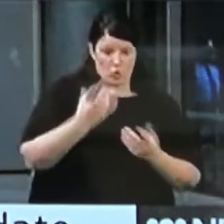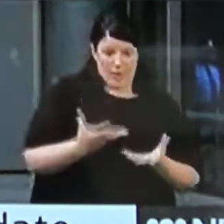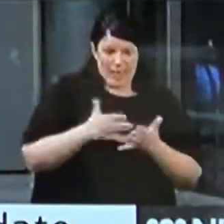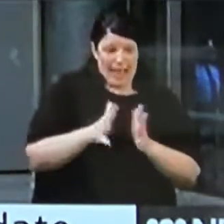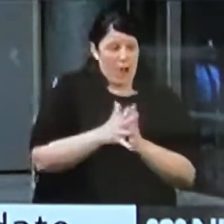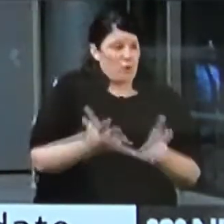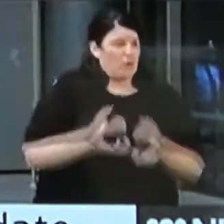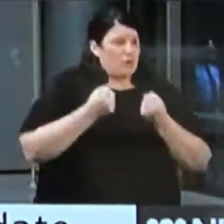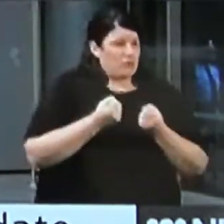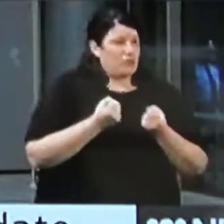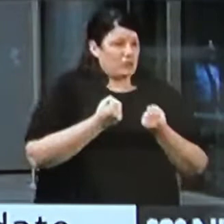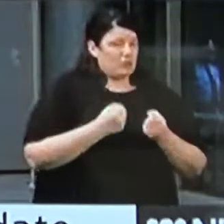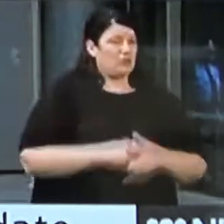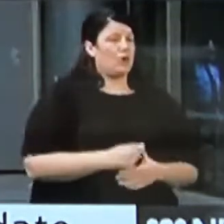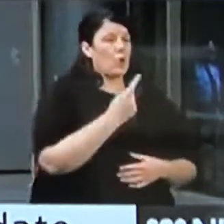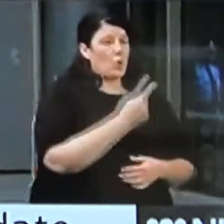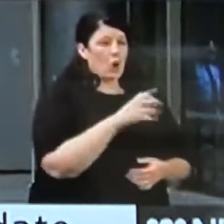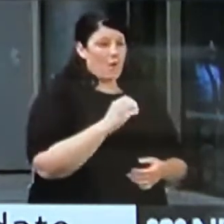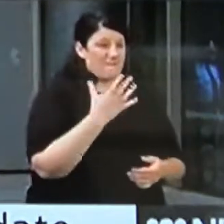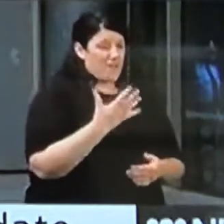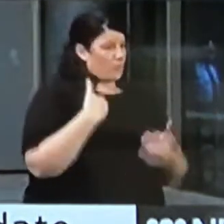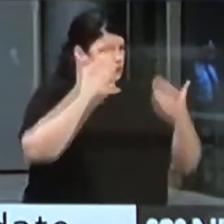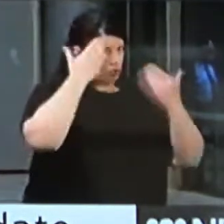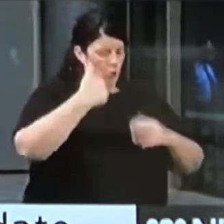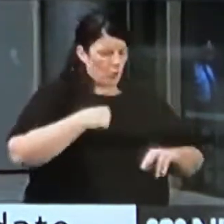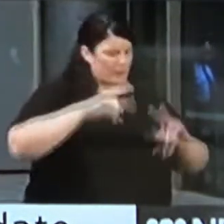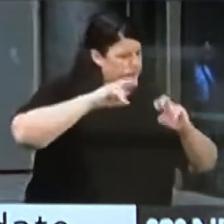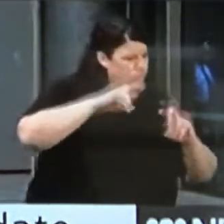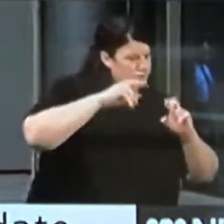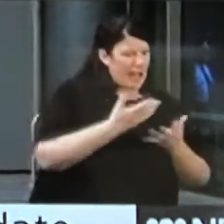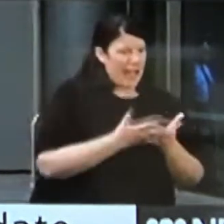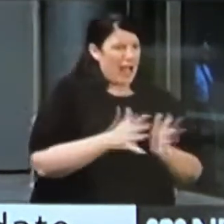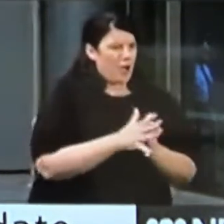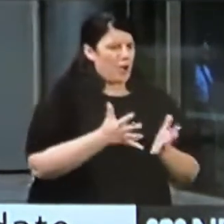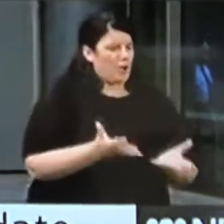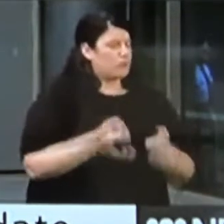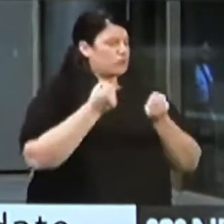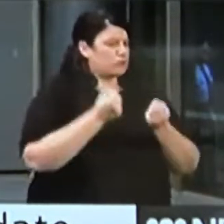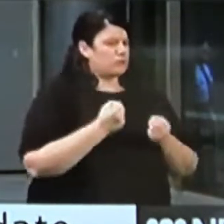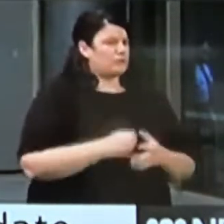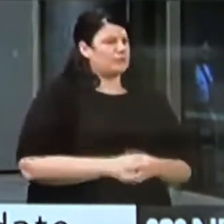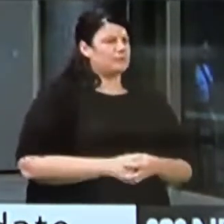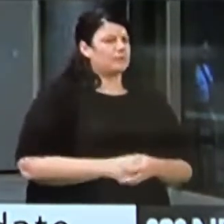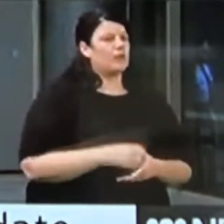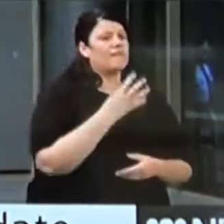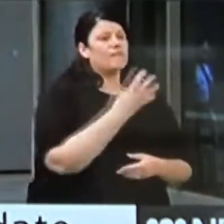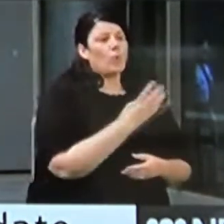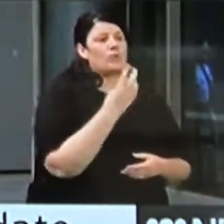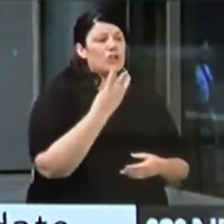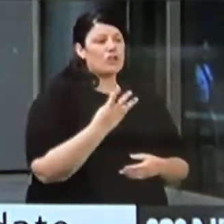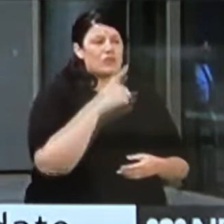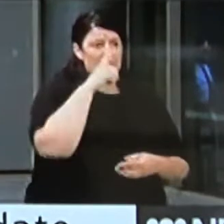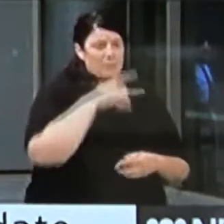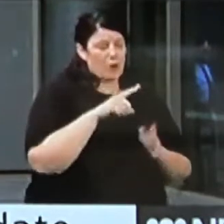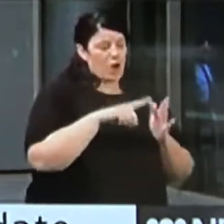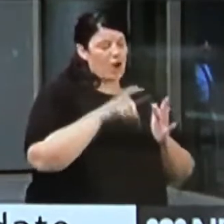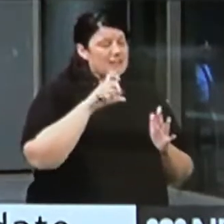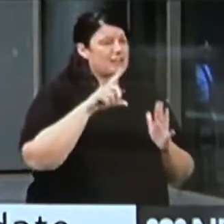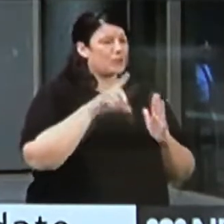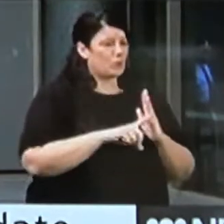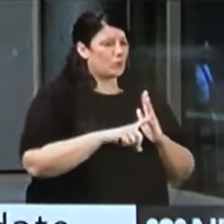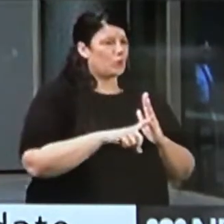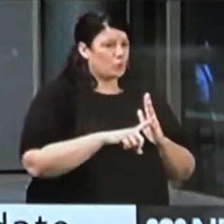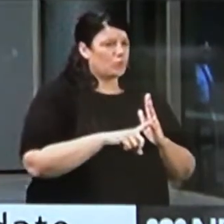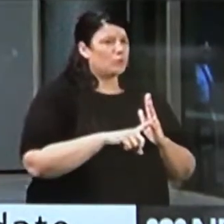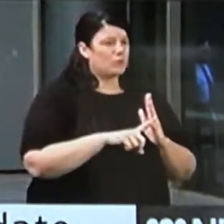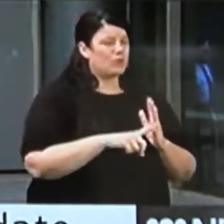confirmed case, and 105 are still under investigation. In terms of intensive care, 43 patients are in intensive care